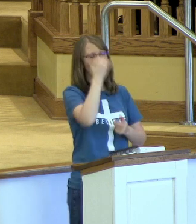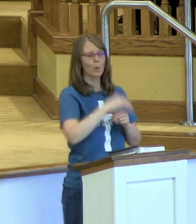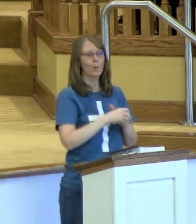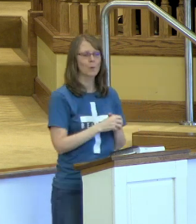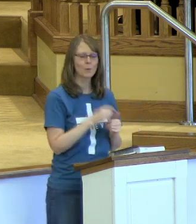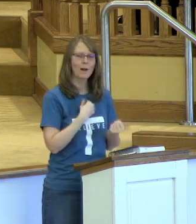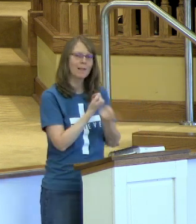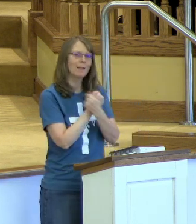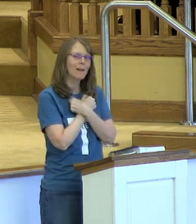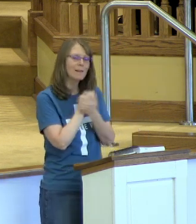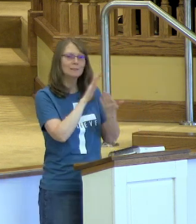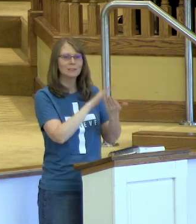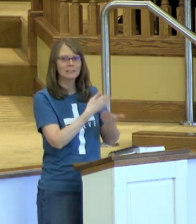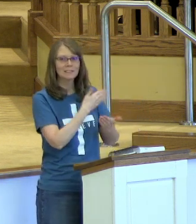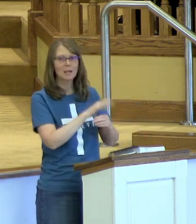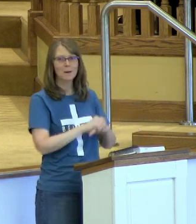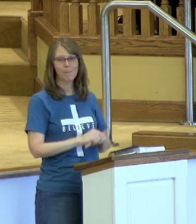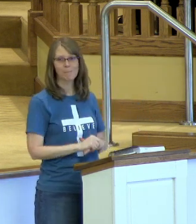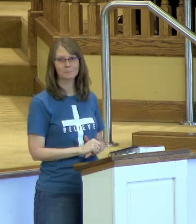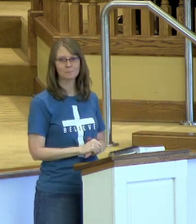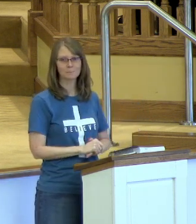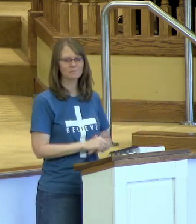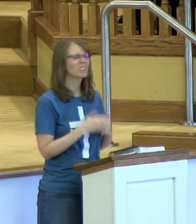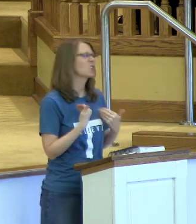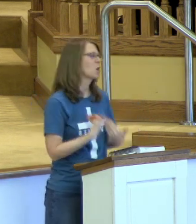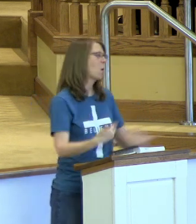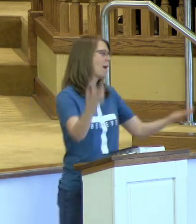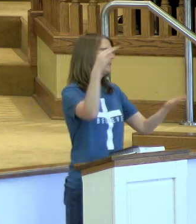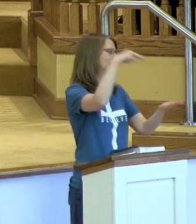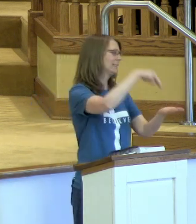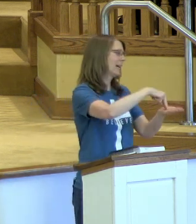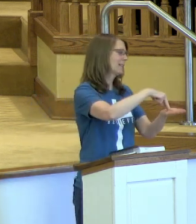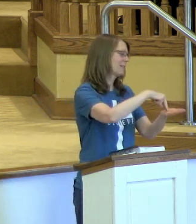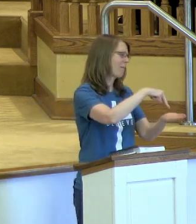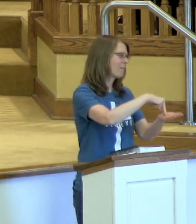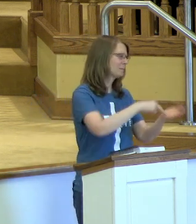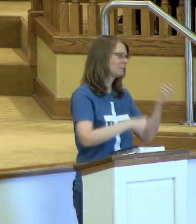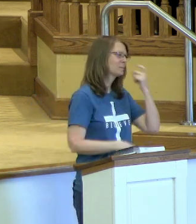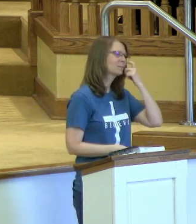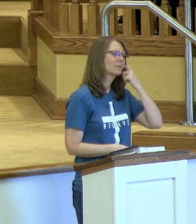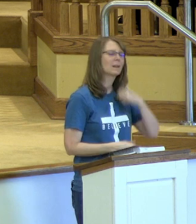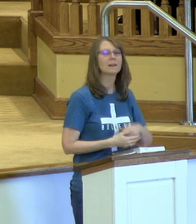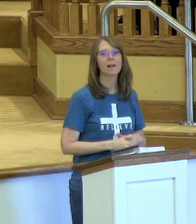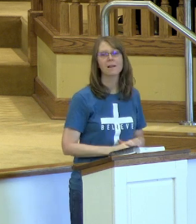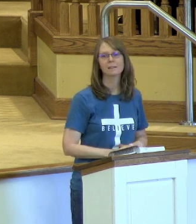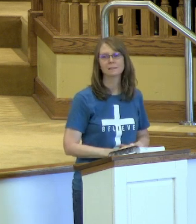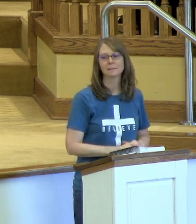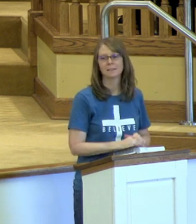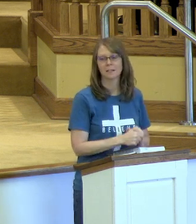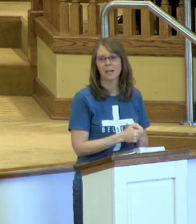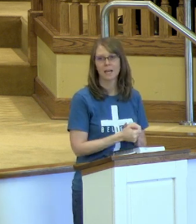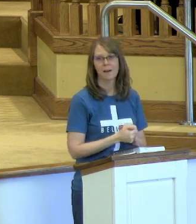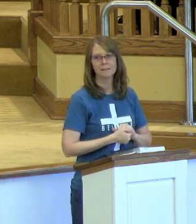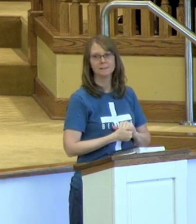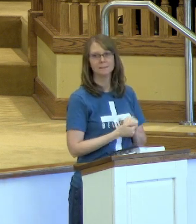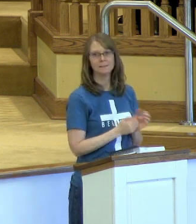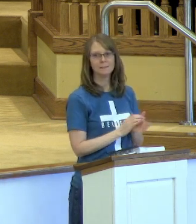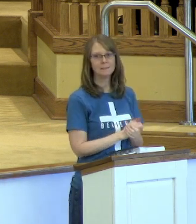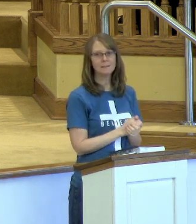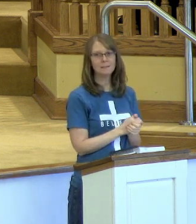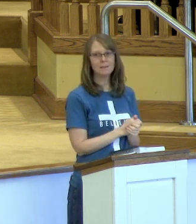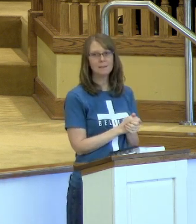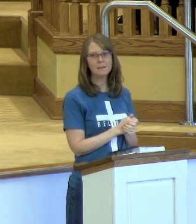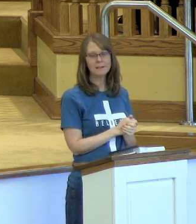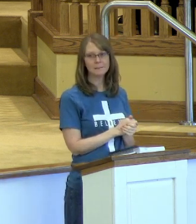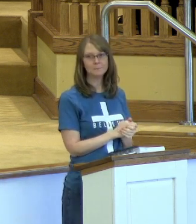I love this one. Why don't we stand up for the night, get our blood flowing, our energy going. Oh, clap your hands. Let's sing it out now. Let's